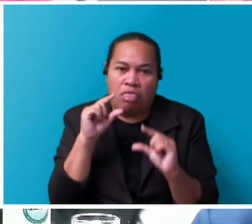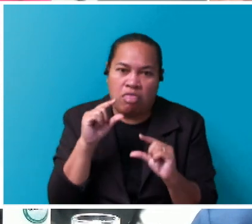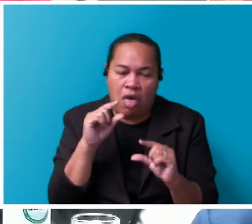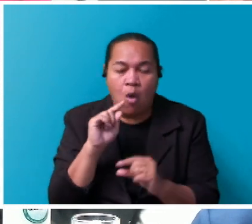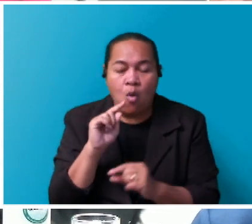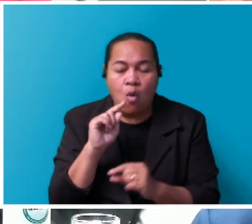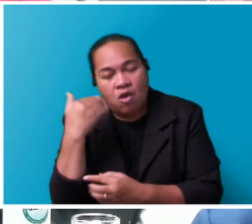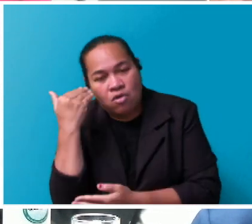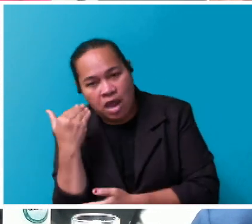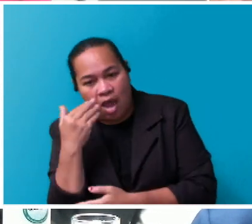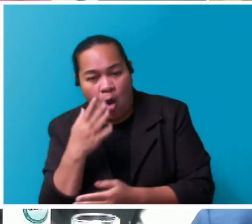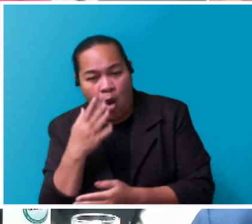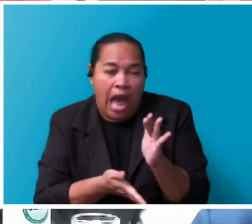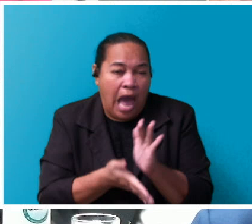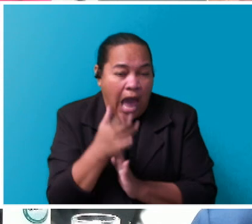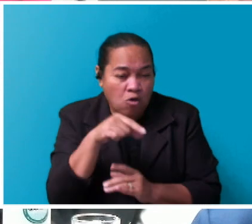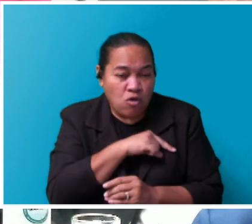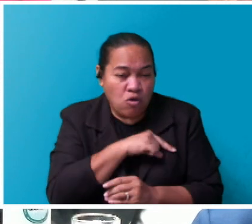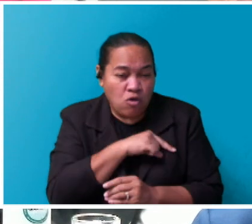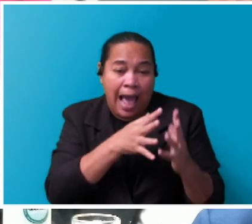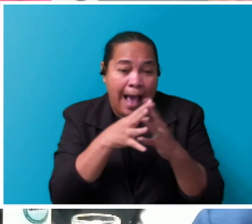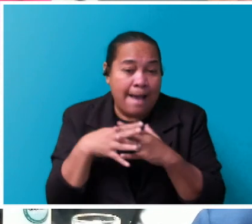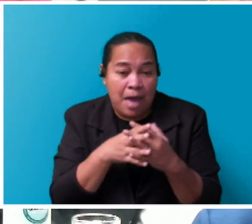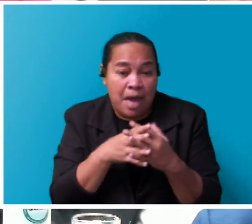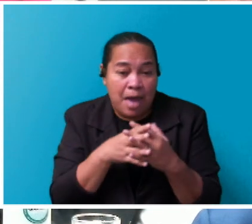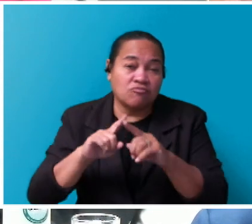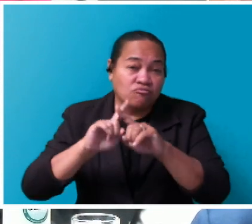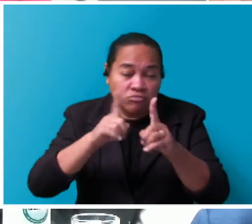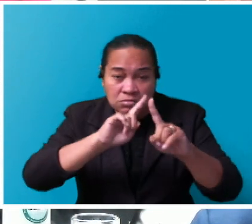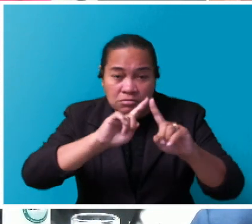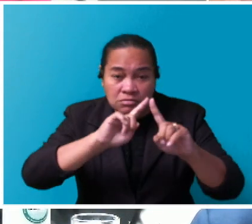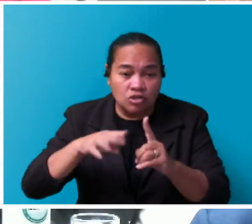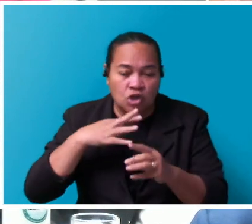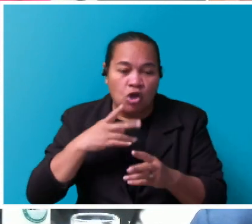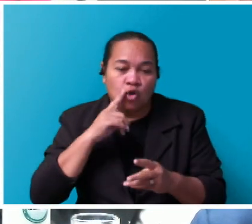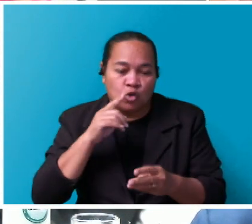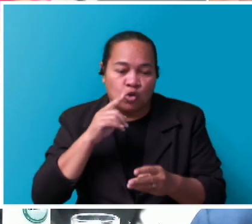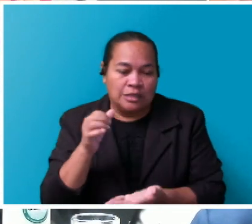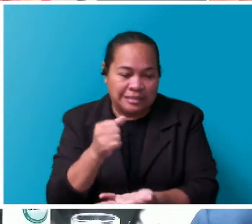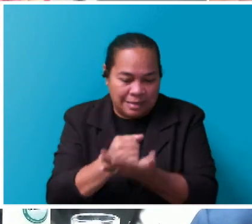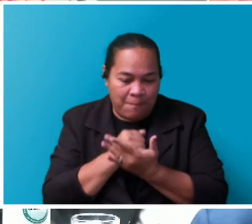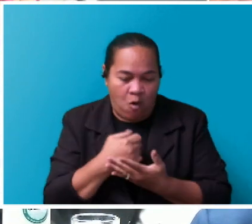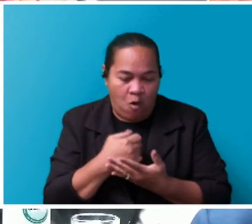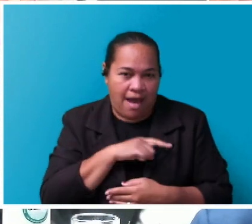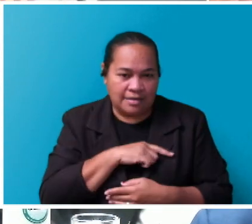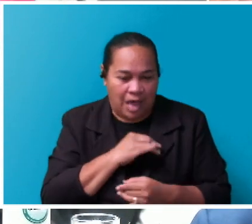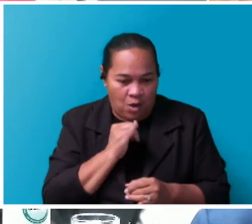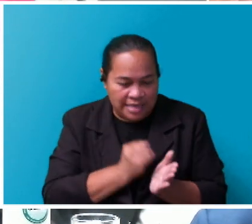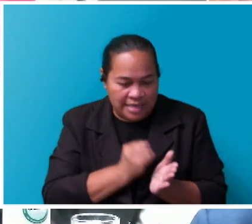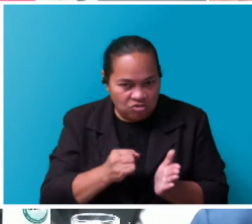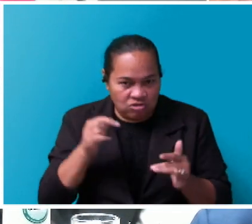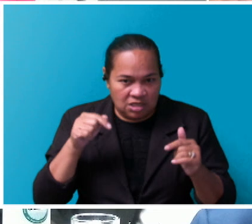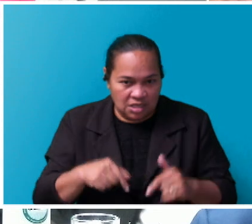on high-quality American goods, technology, and components to support our domestic industries